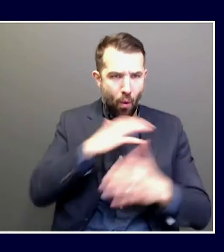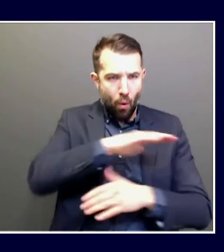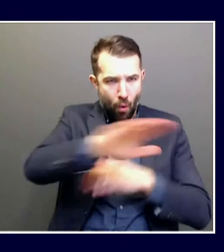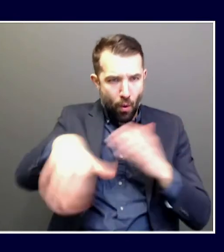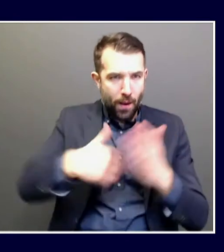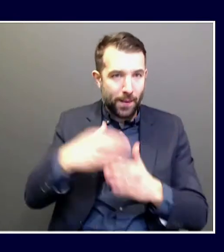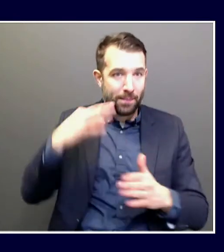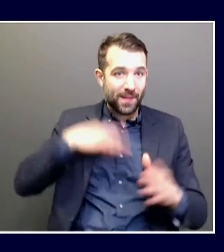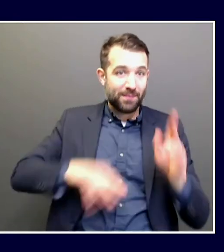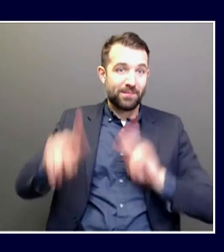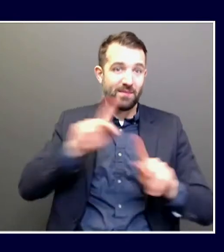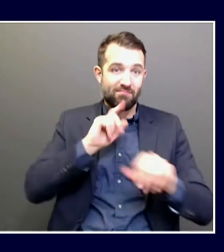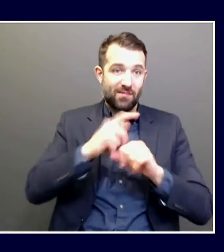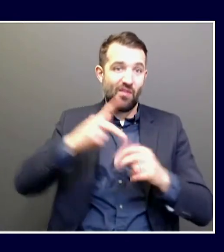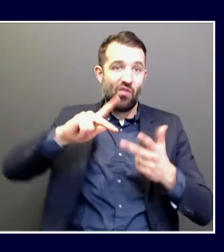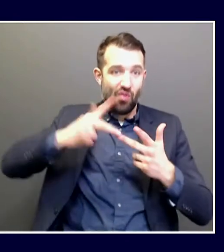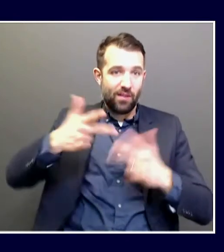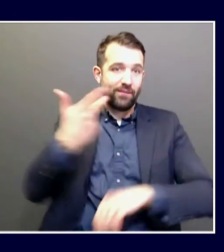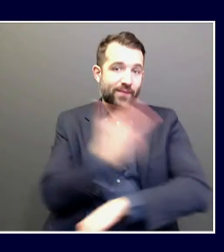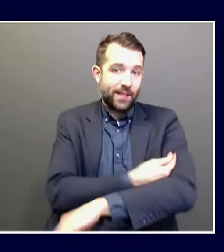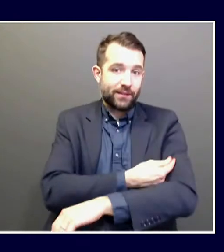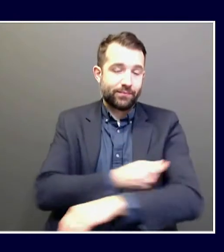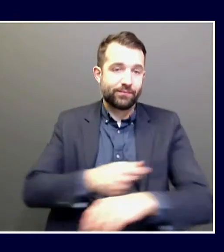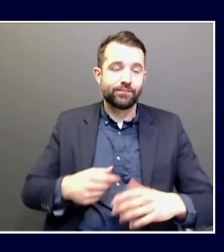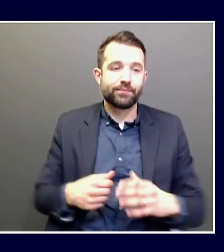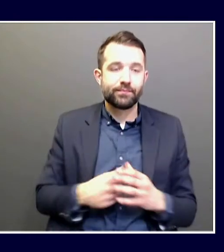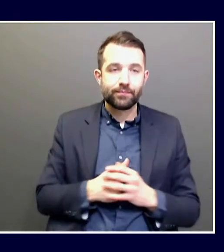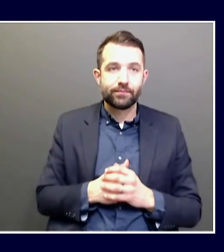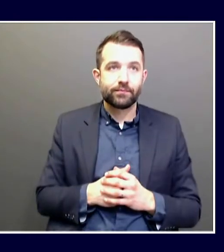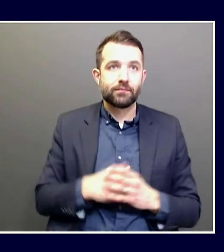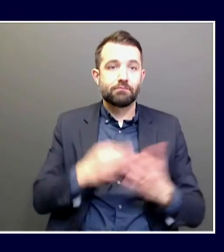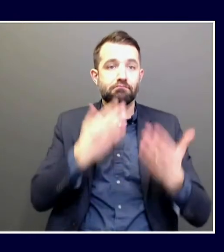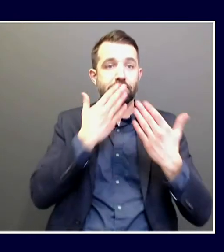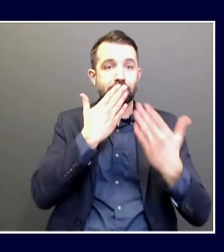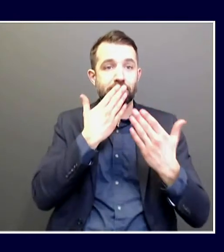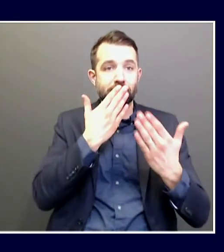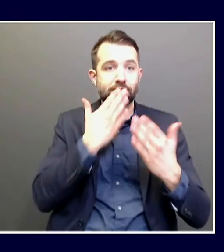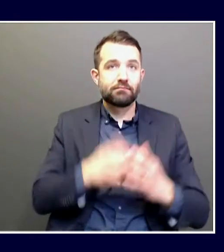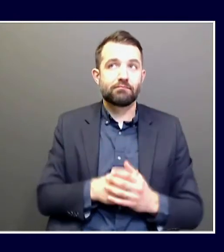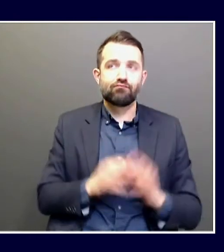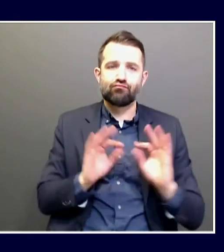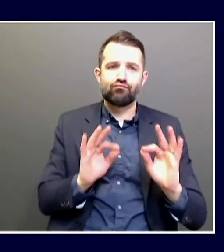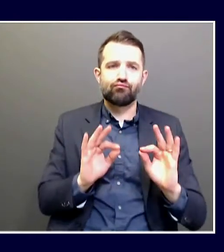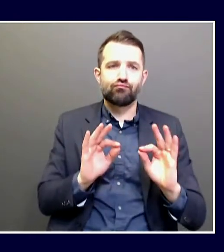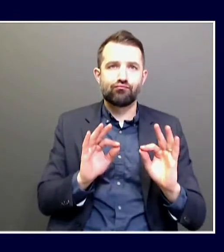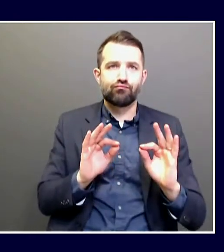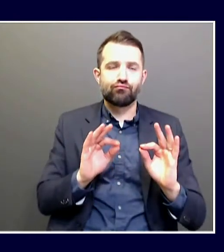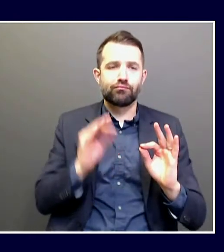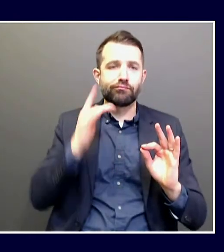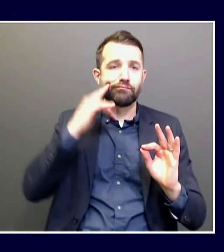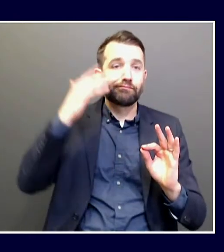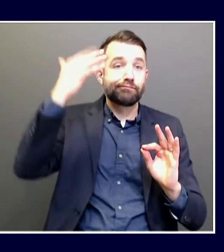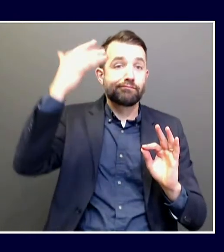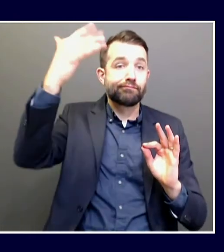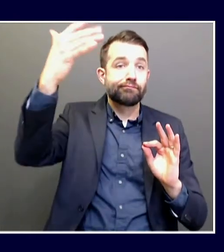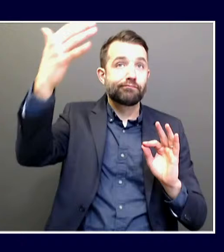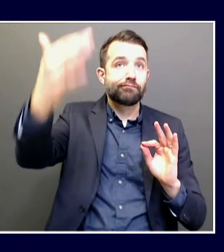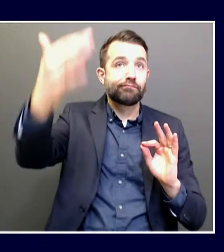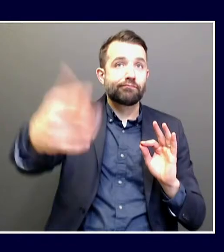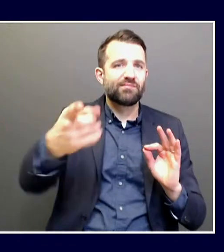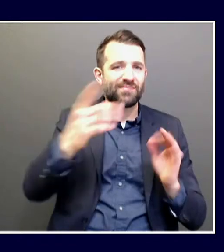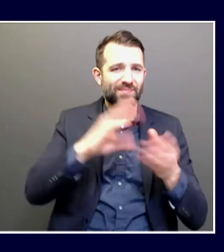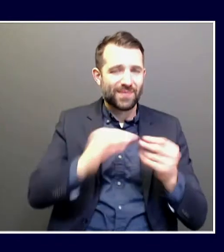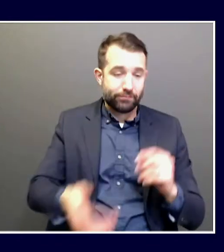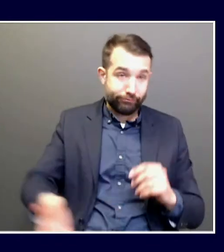Okay, thank you. And just keep on looking down the road. You mentioned many briefings ago, I asked you about the